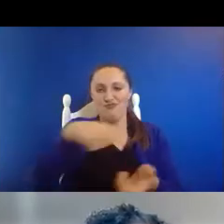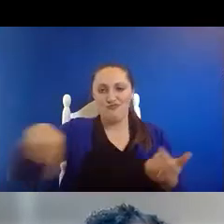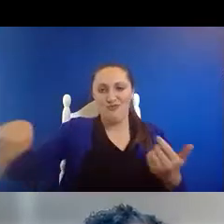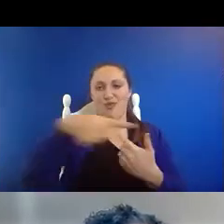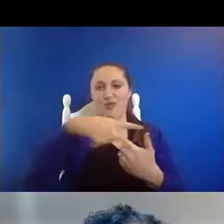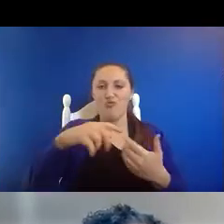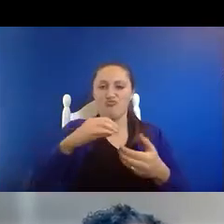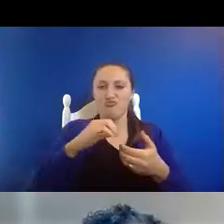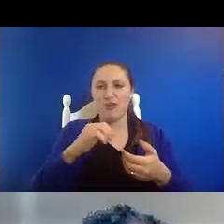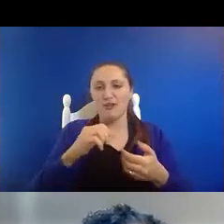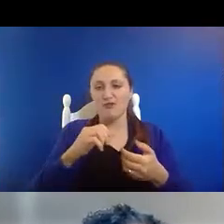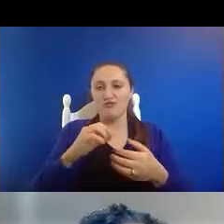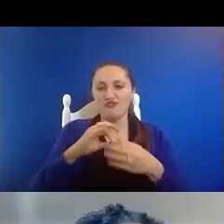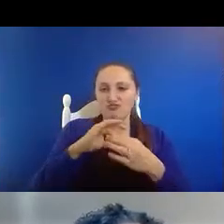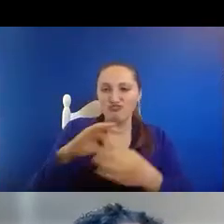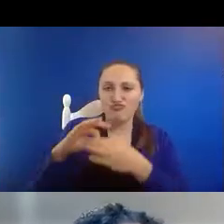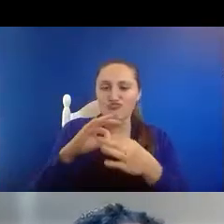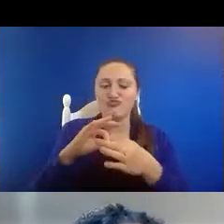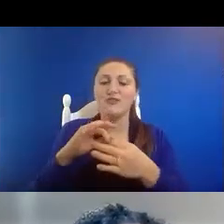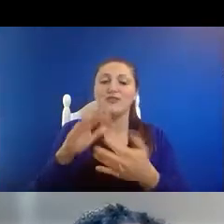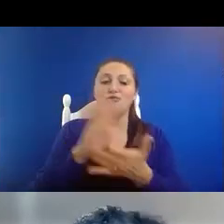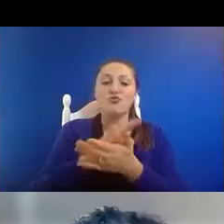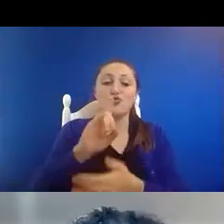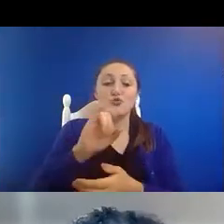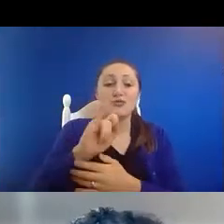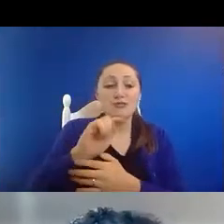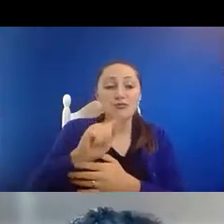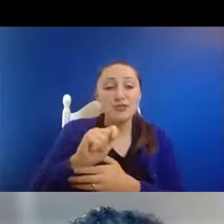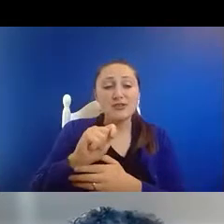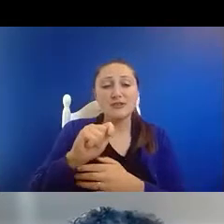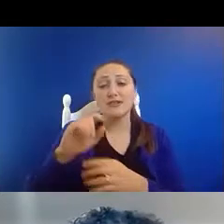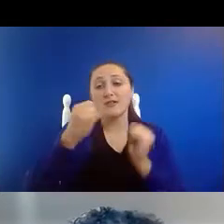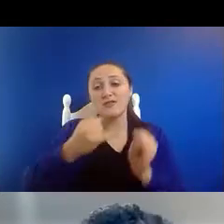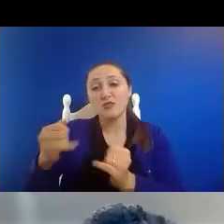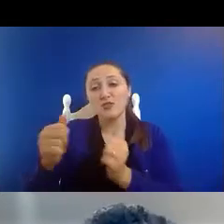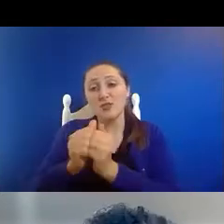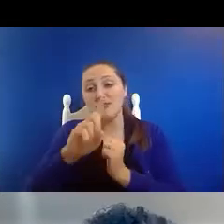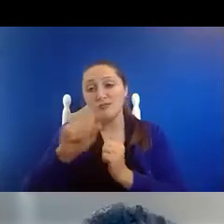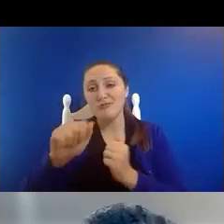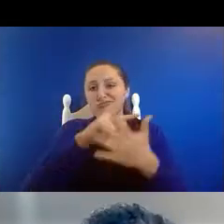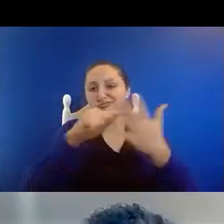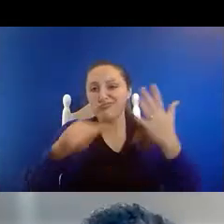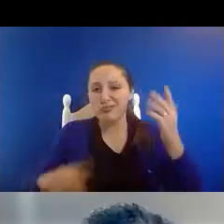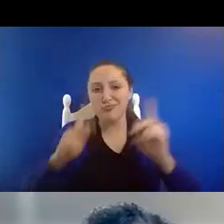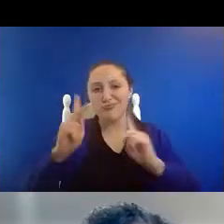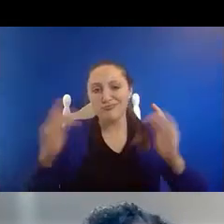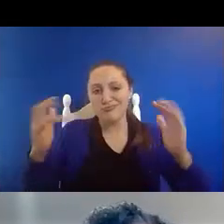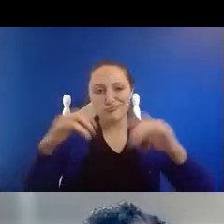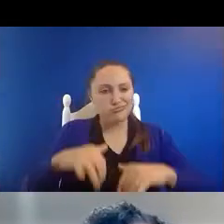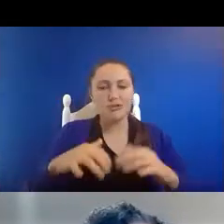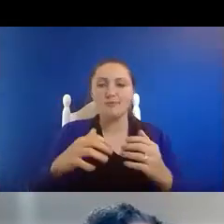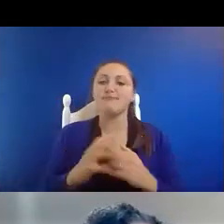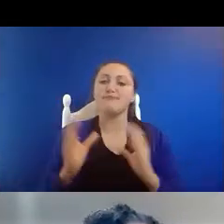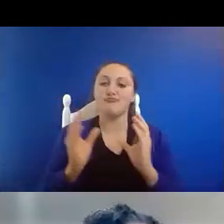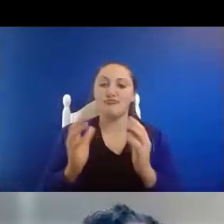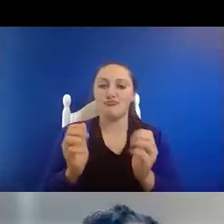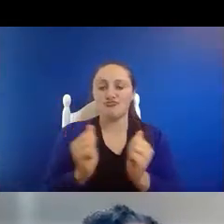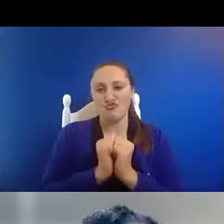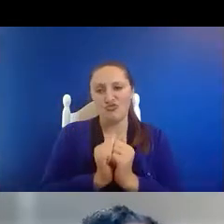employees, school districts, individuals with disabilities, and families and guardians. Next